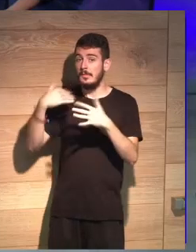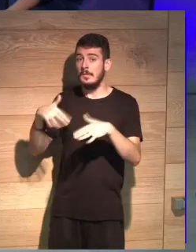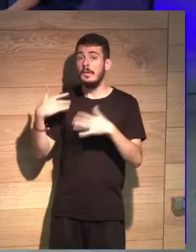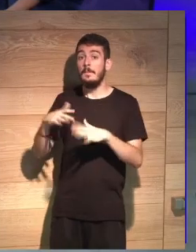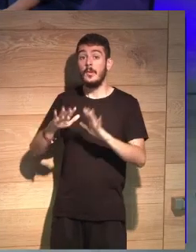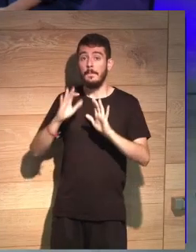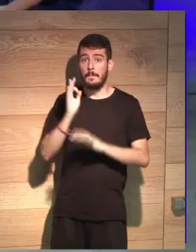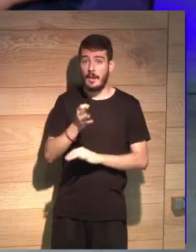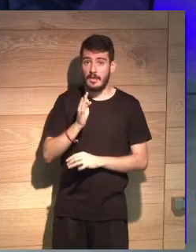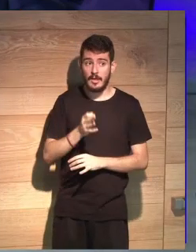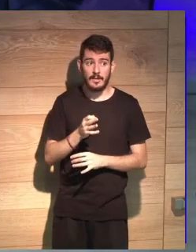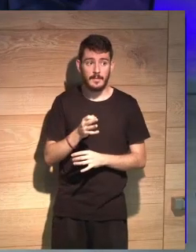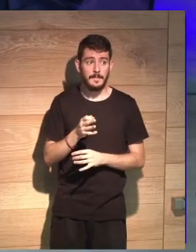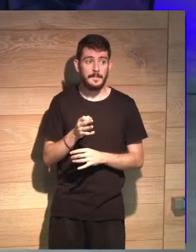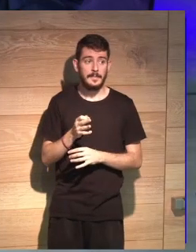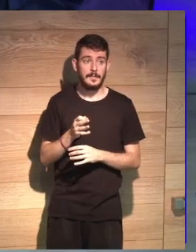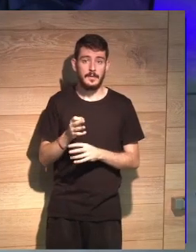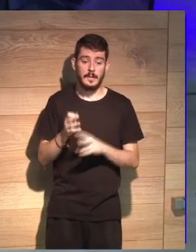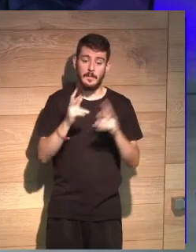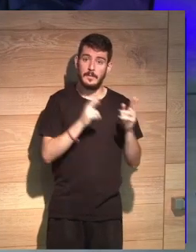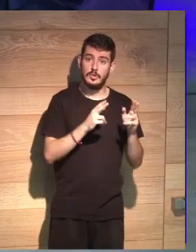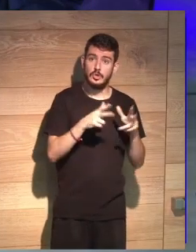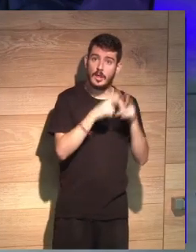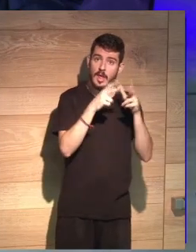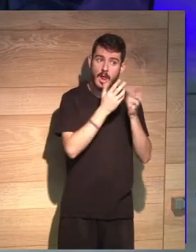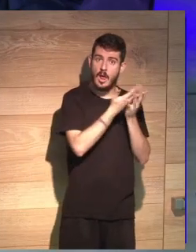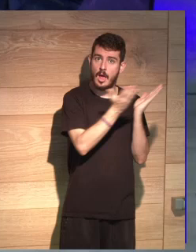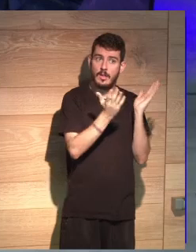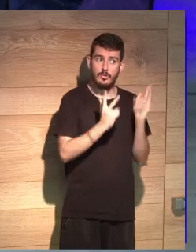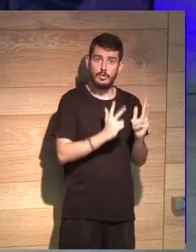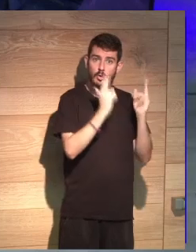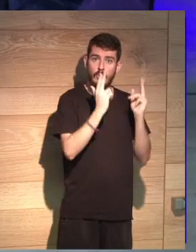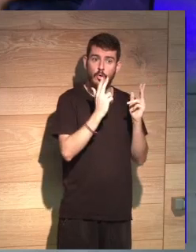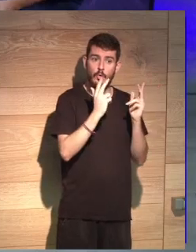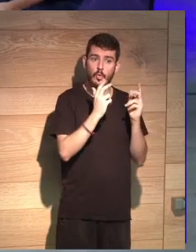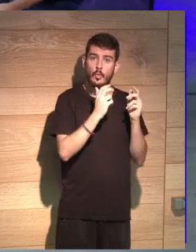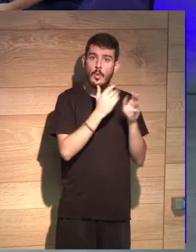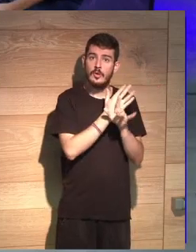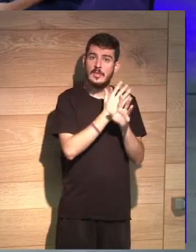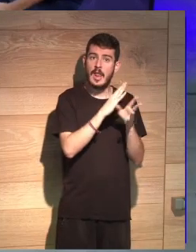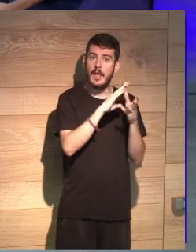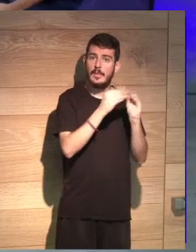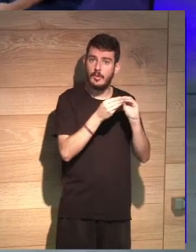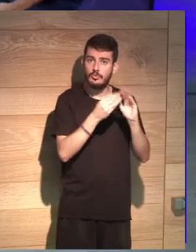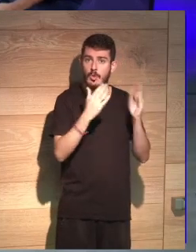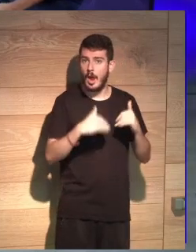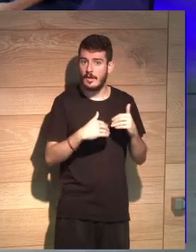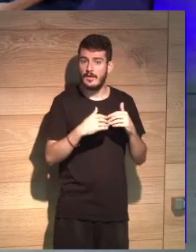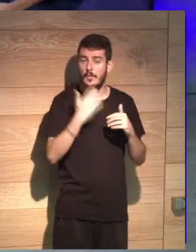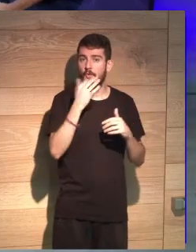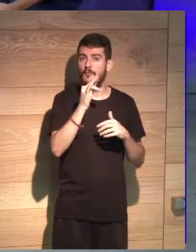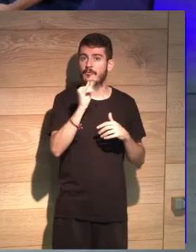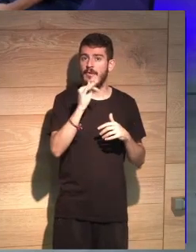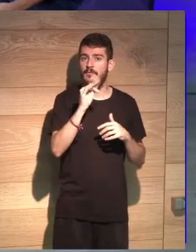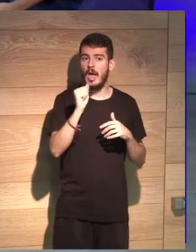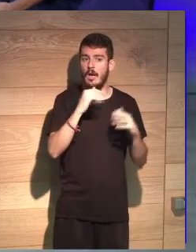All these games at AAA move a lot of money, but there's a great amount of people who cannot have games that